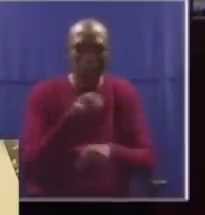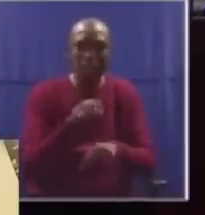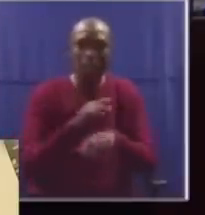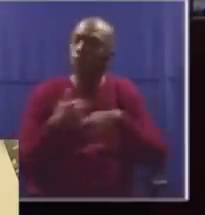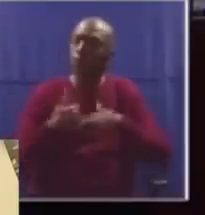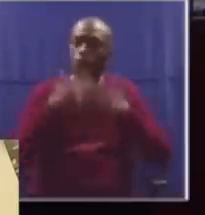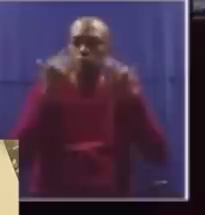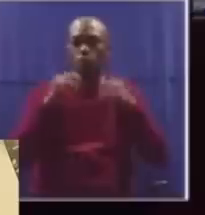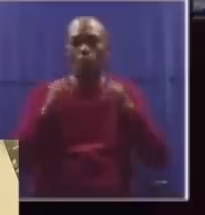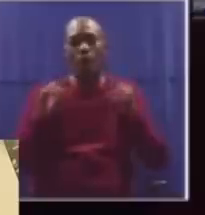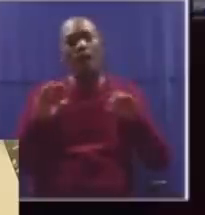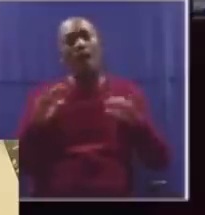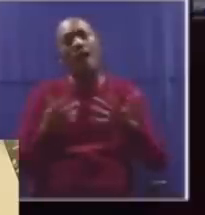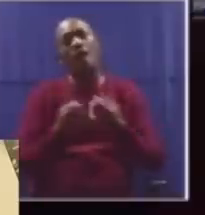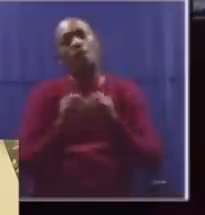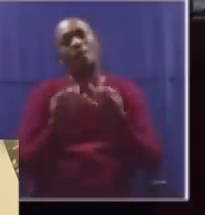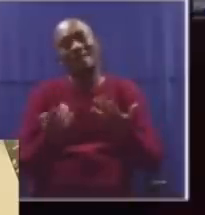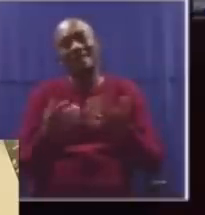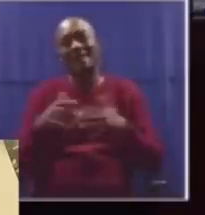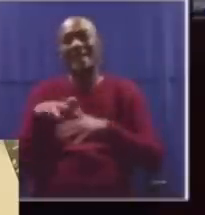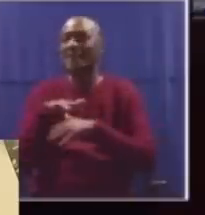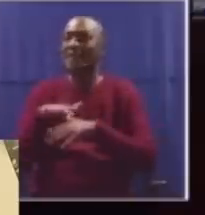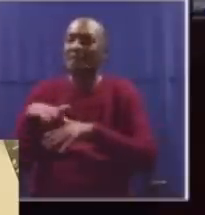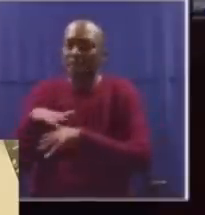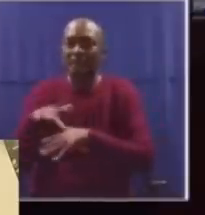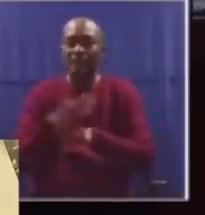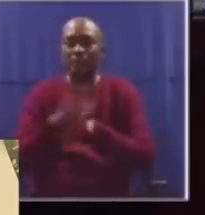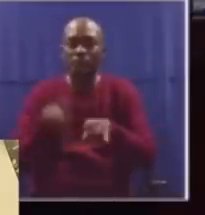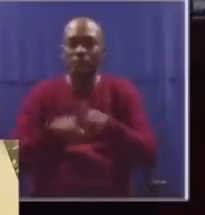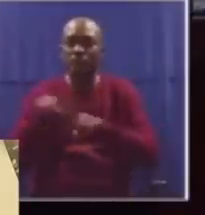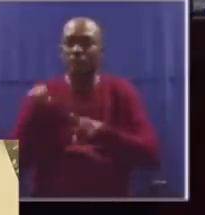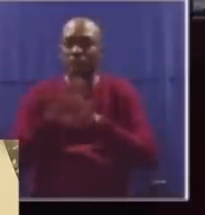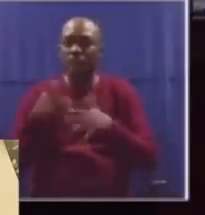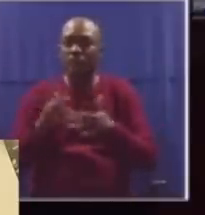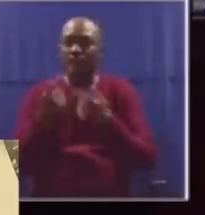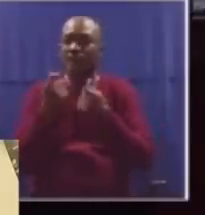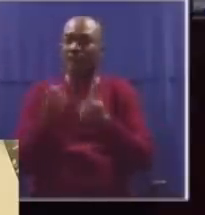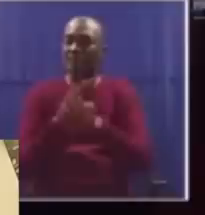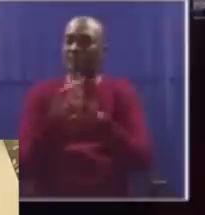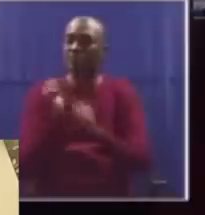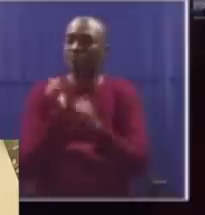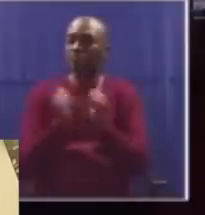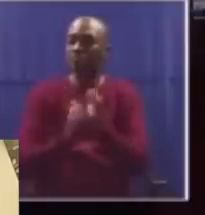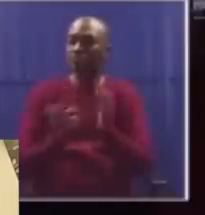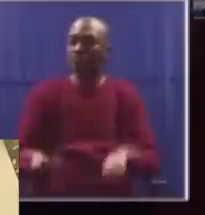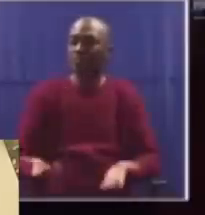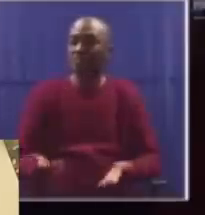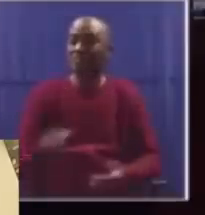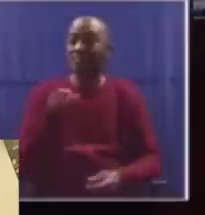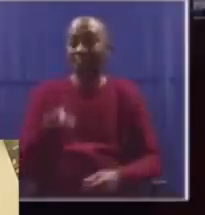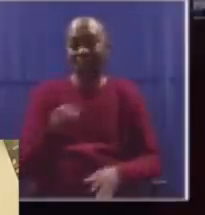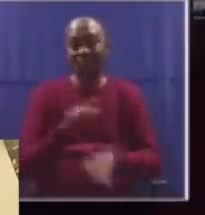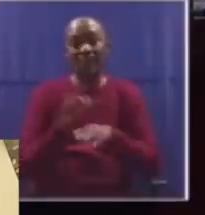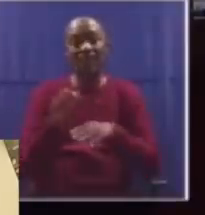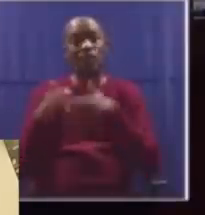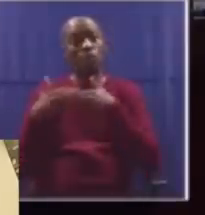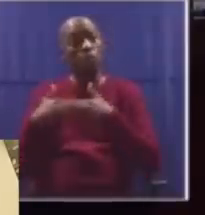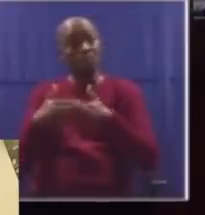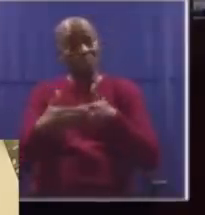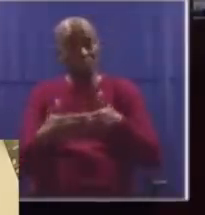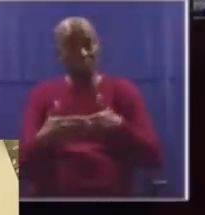many facilities would survive government's imposed fee structures. These potential closures would